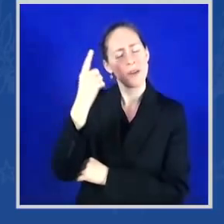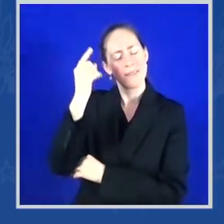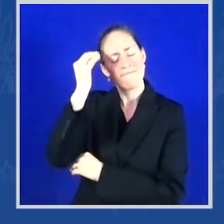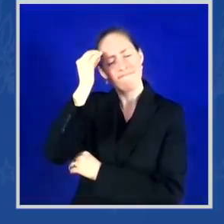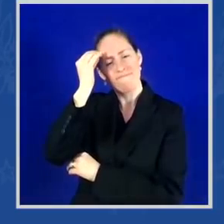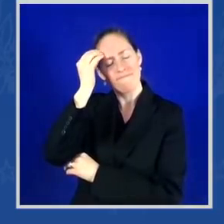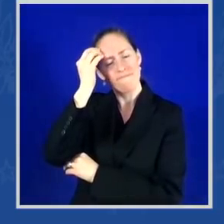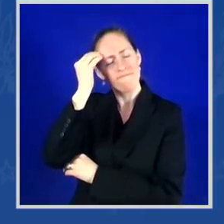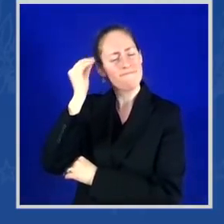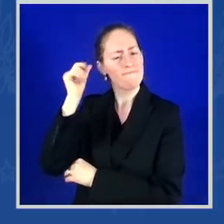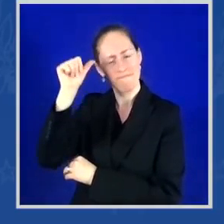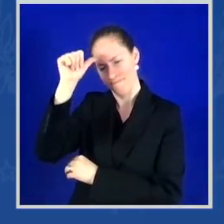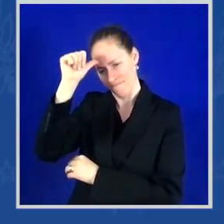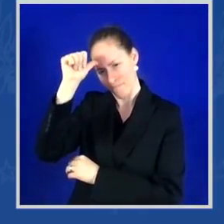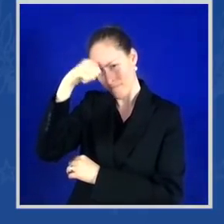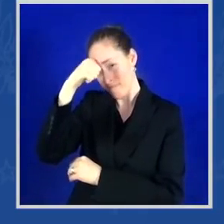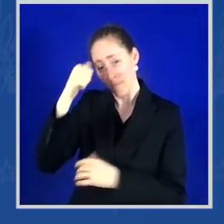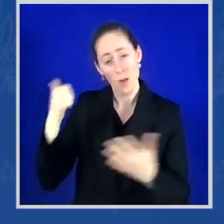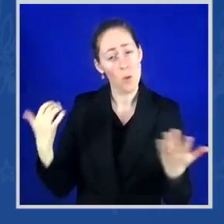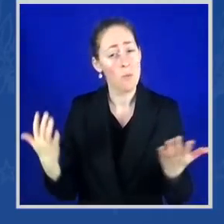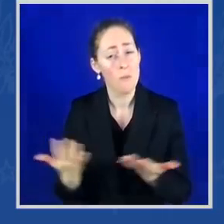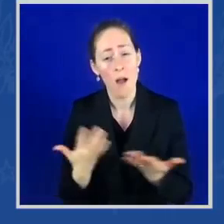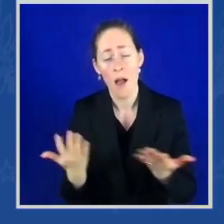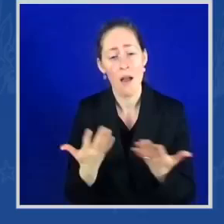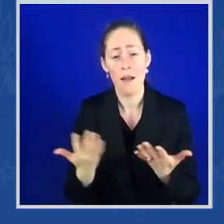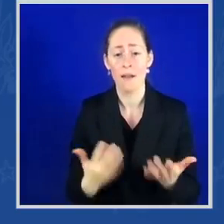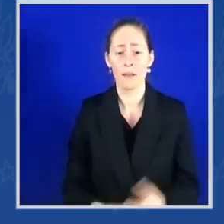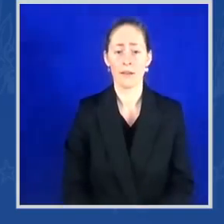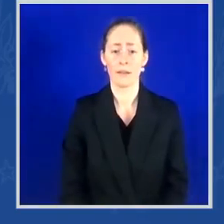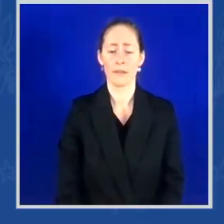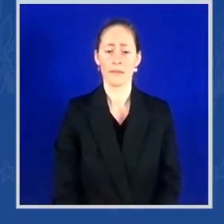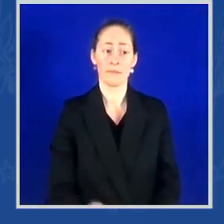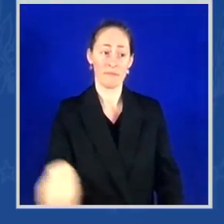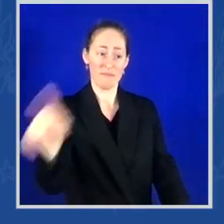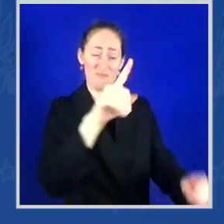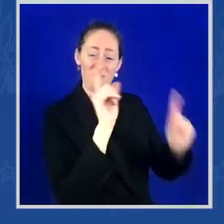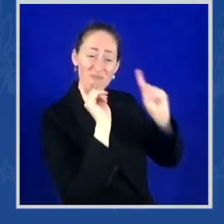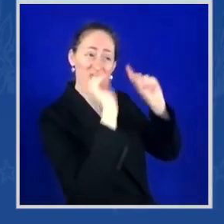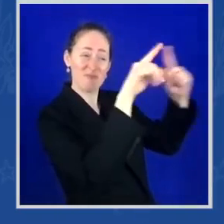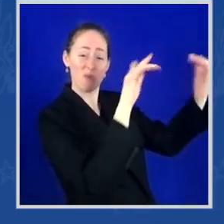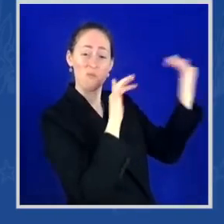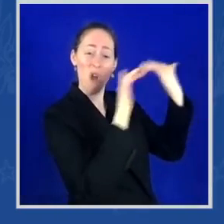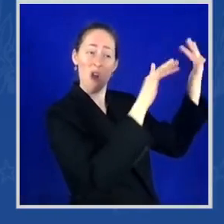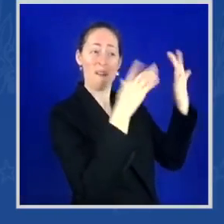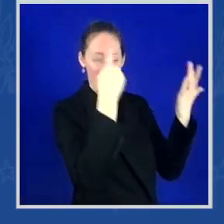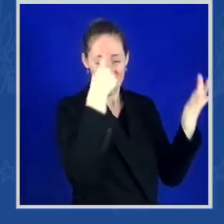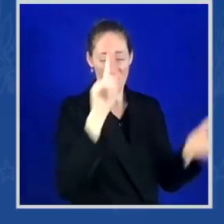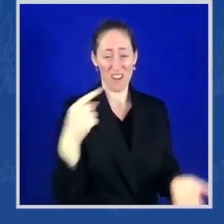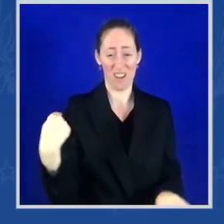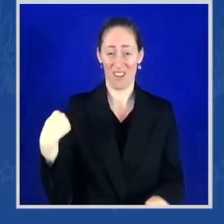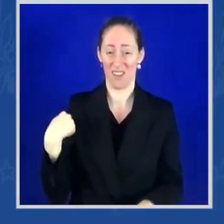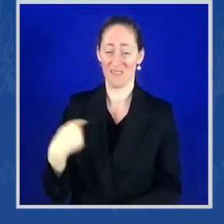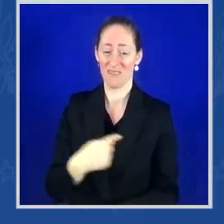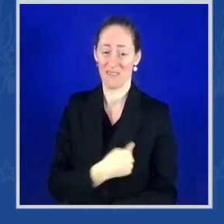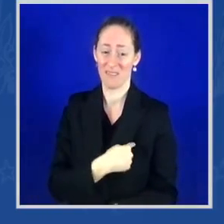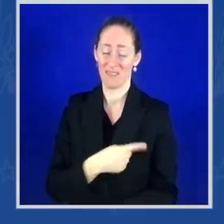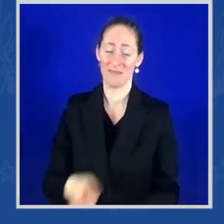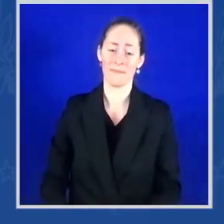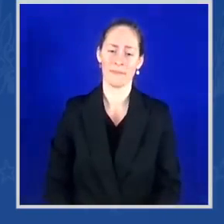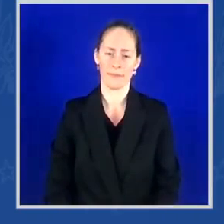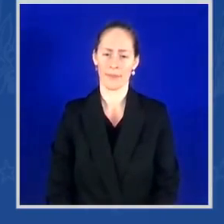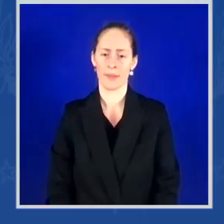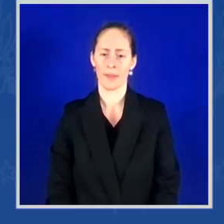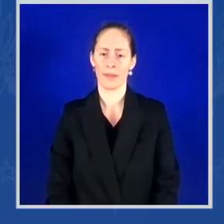We must remember the debt we owe those who have paid it, and the families left behind. My heart